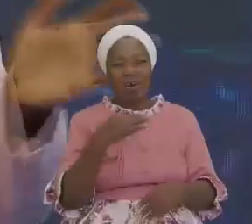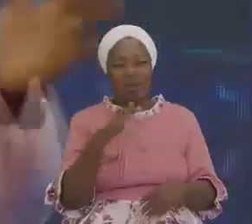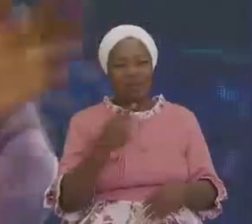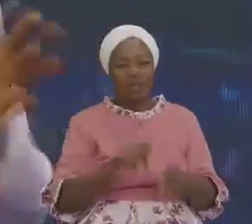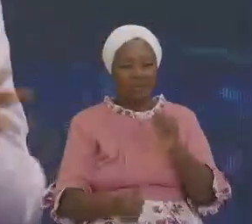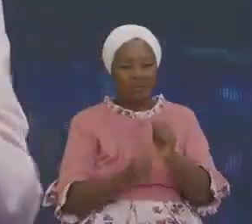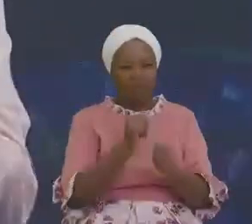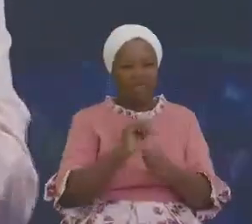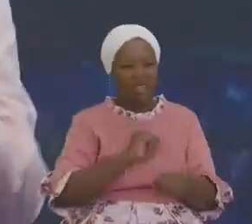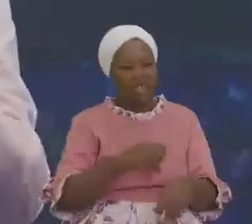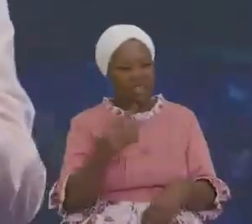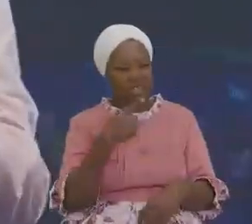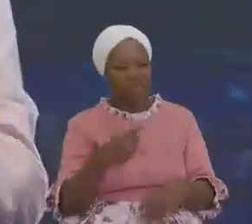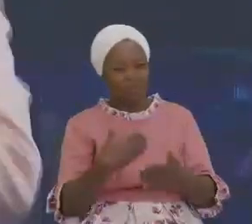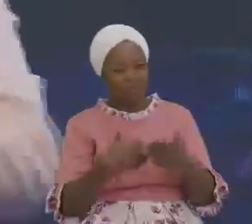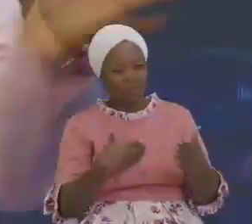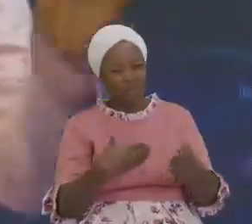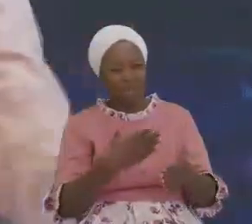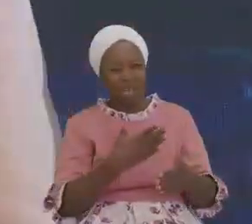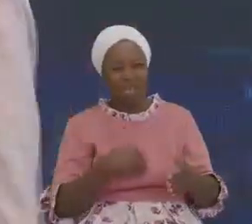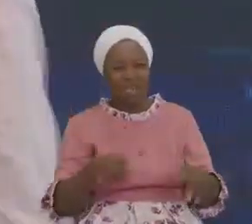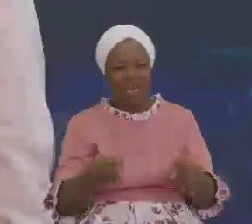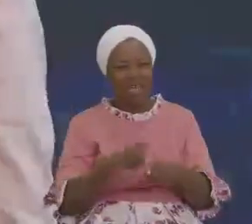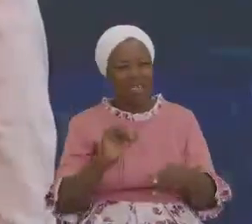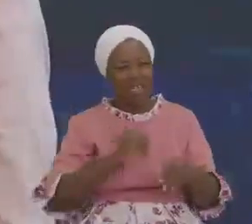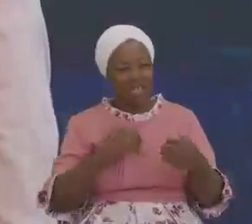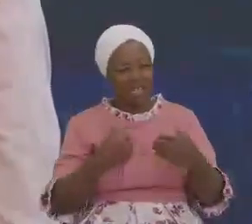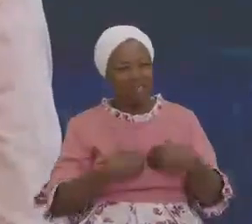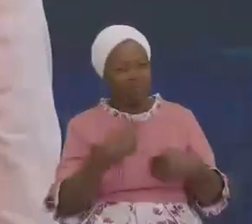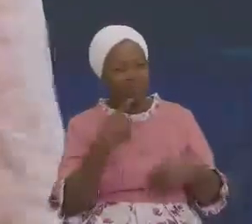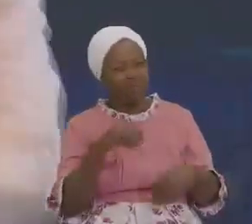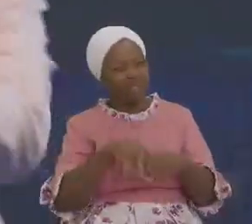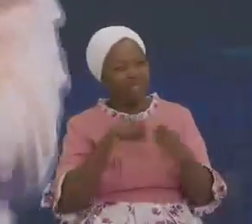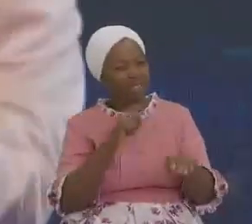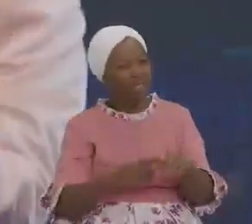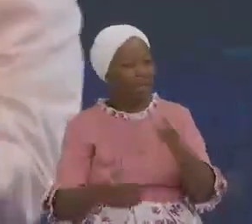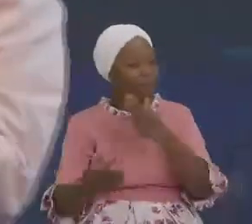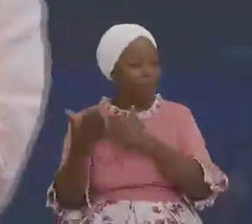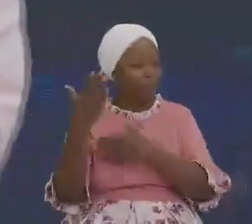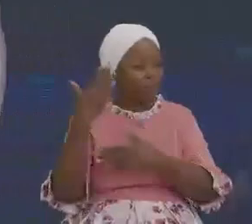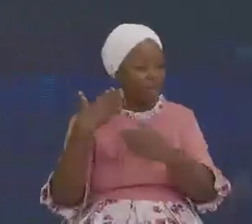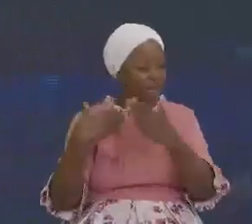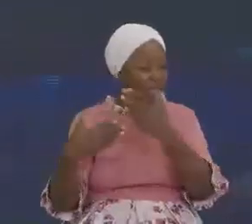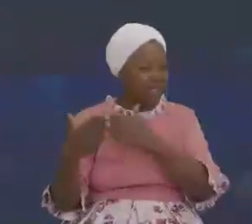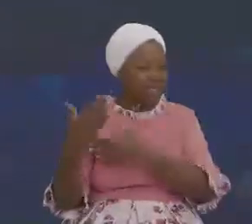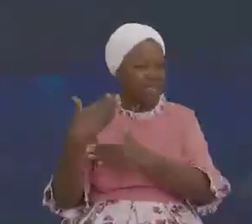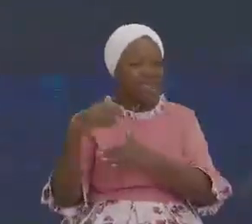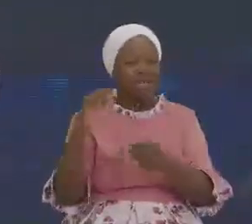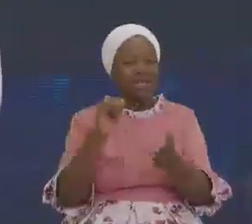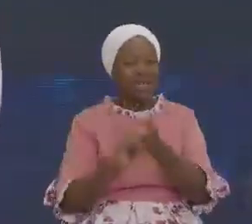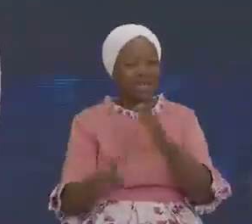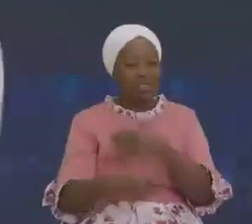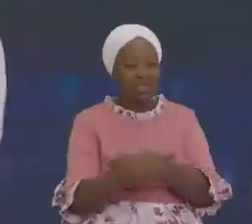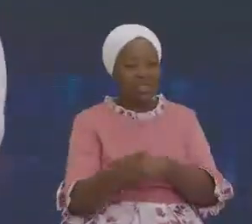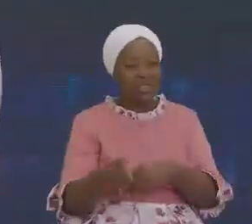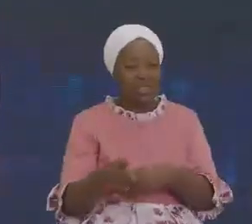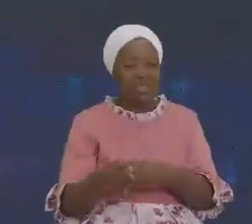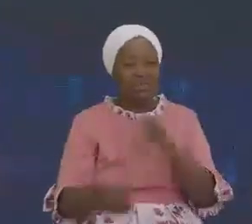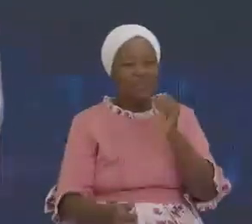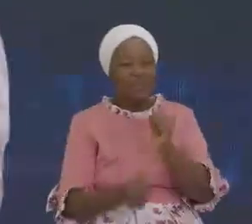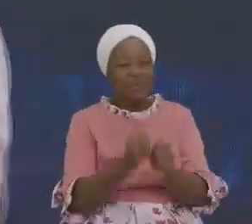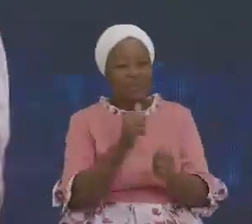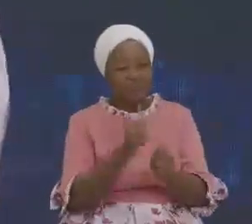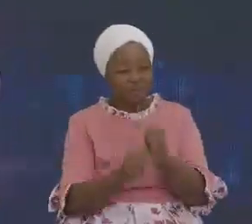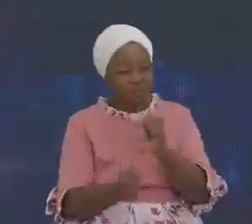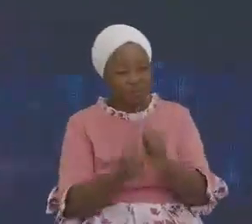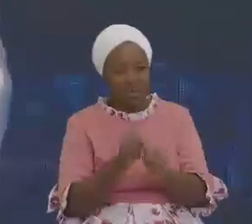I also have told you in time past, that they which